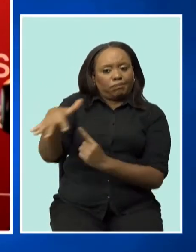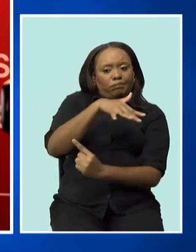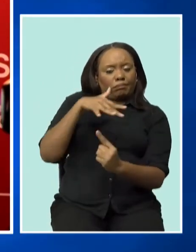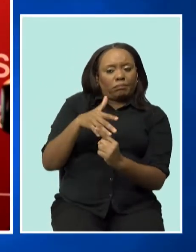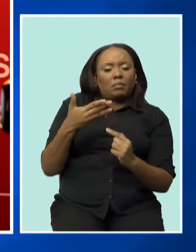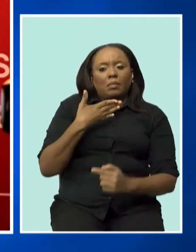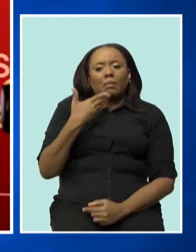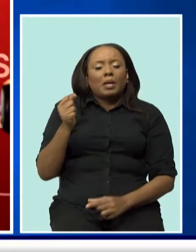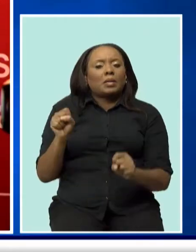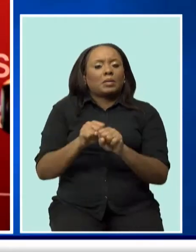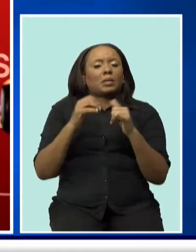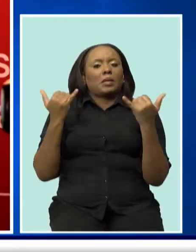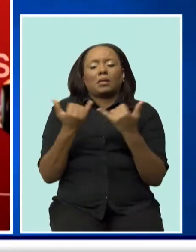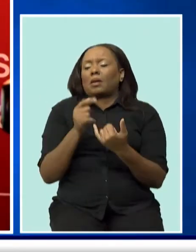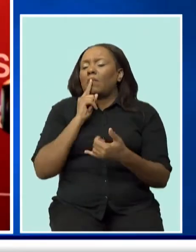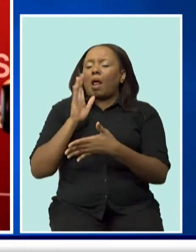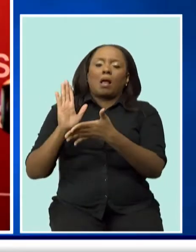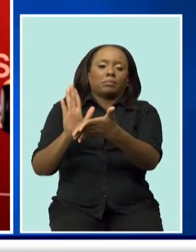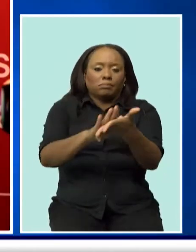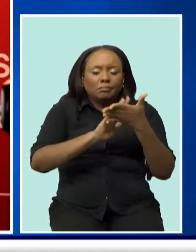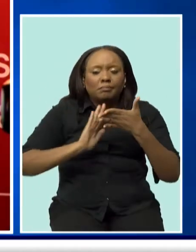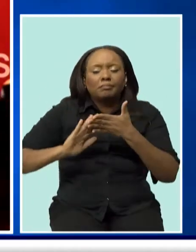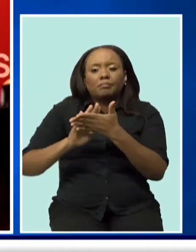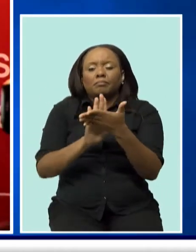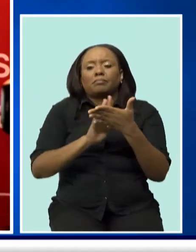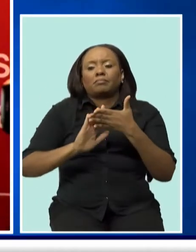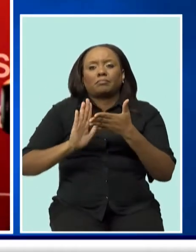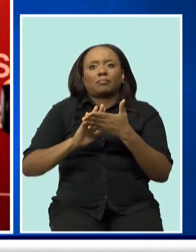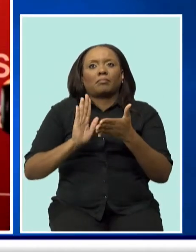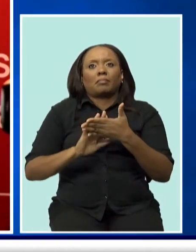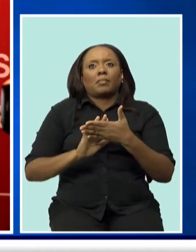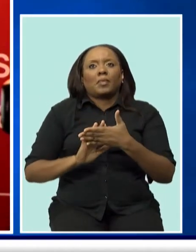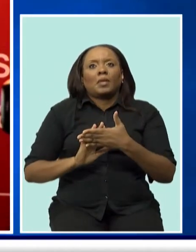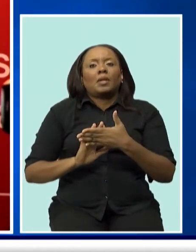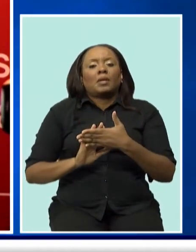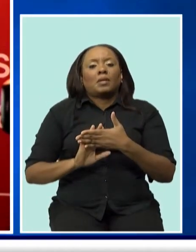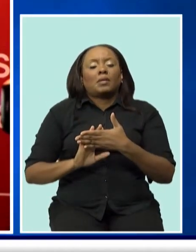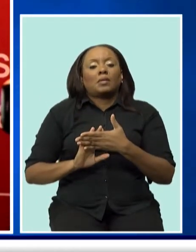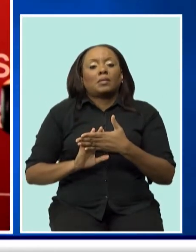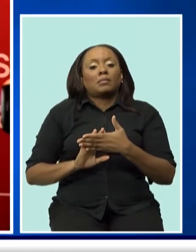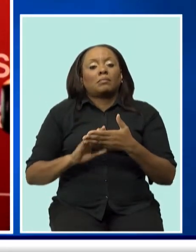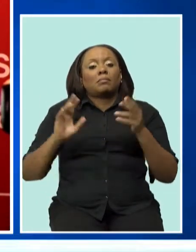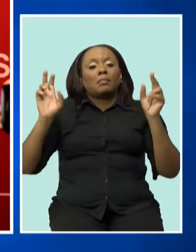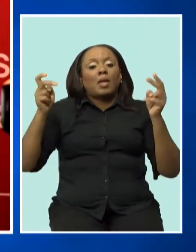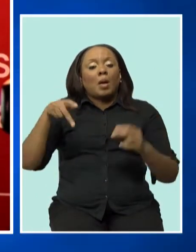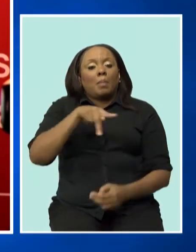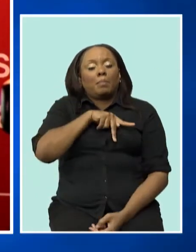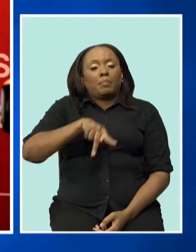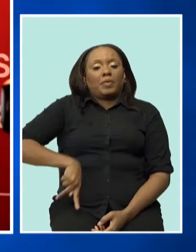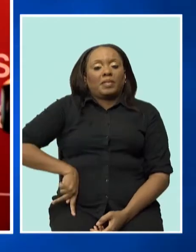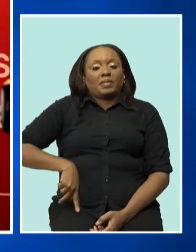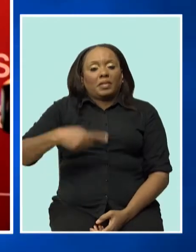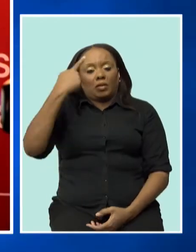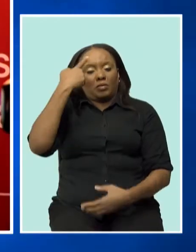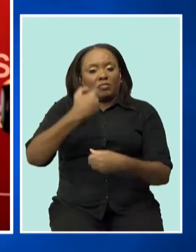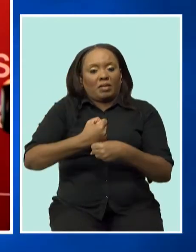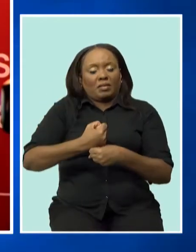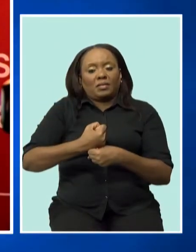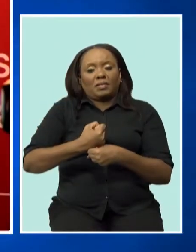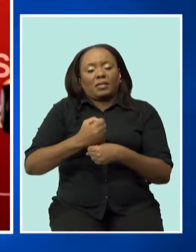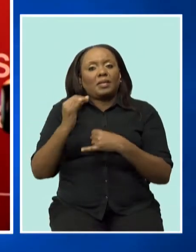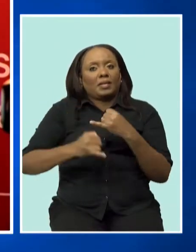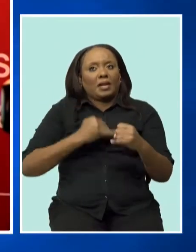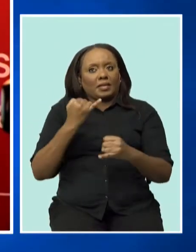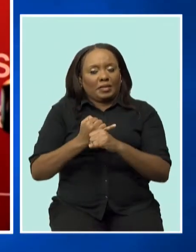I really commend the Prince's Trust International, and you would have heard it is